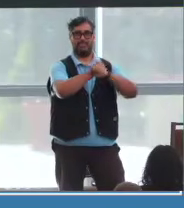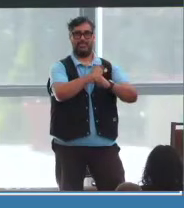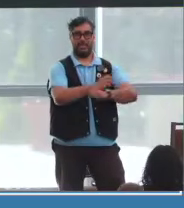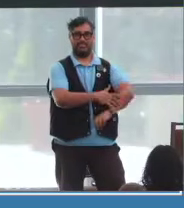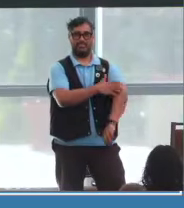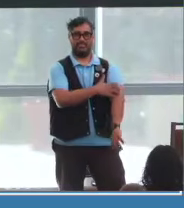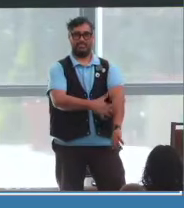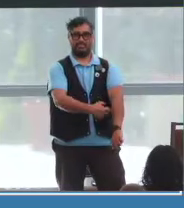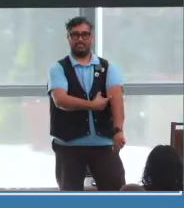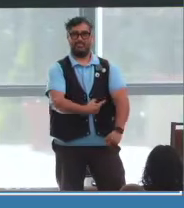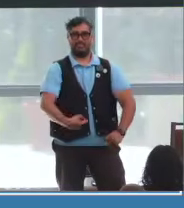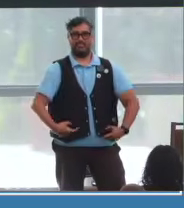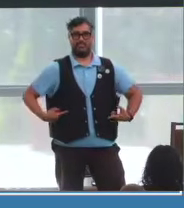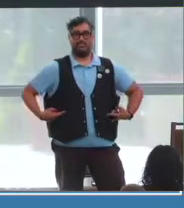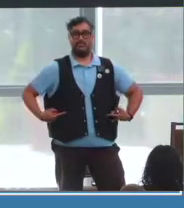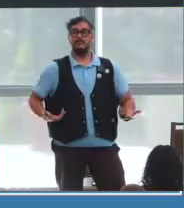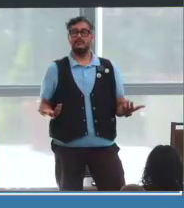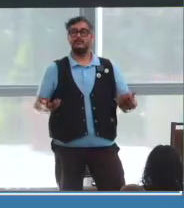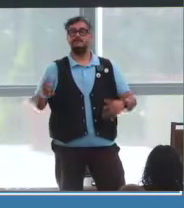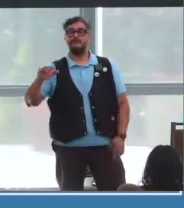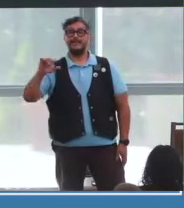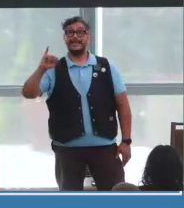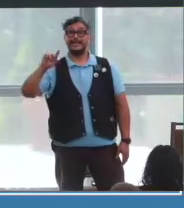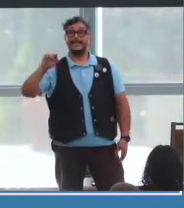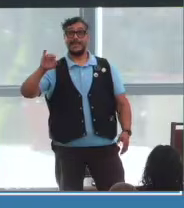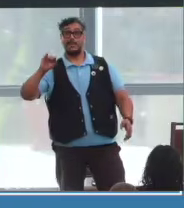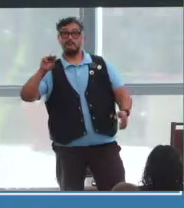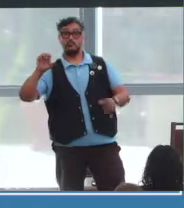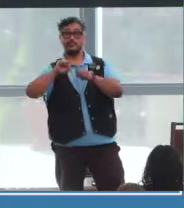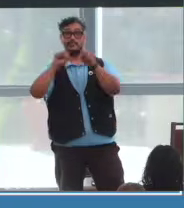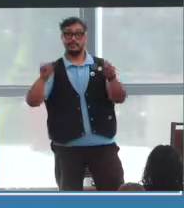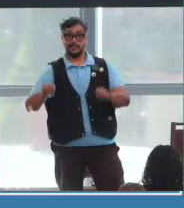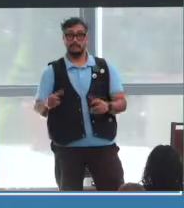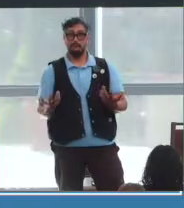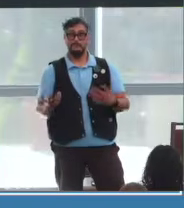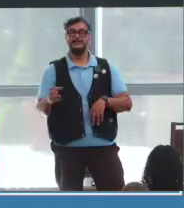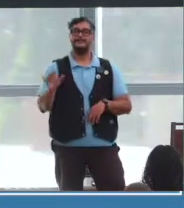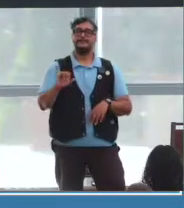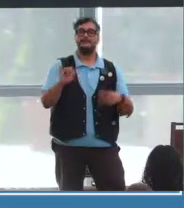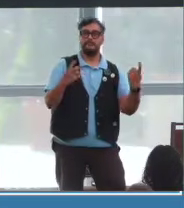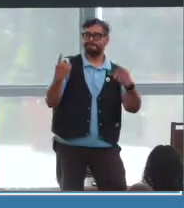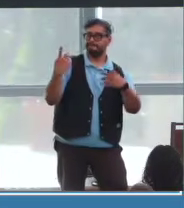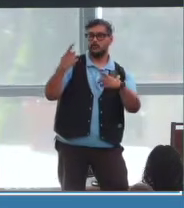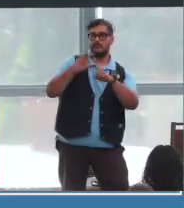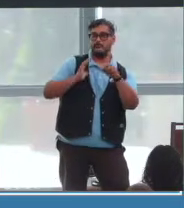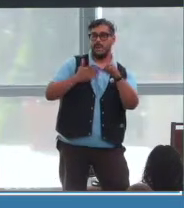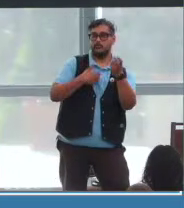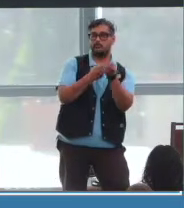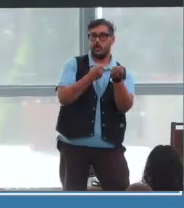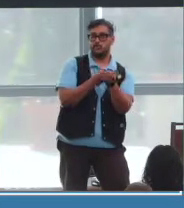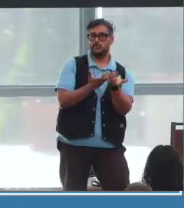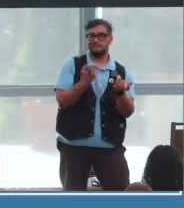interleukins. The innate immune system, such as the block interferons, such as anifrolumab from one of our